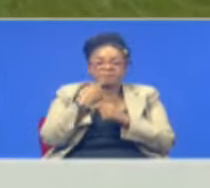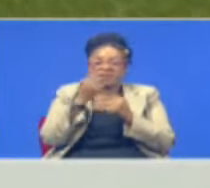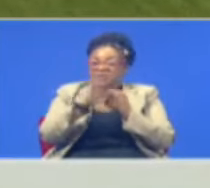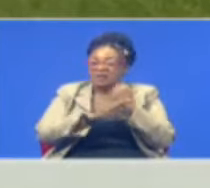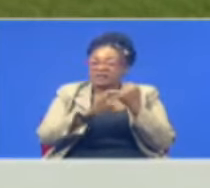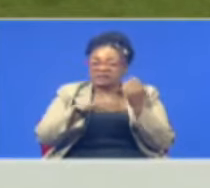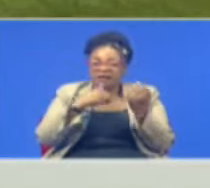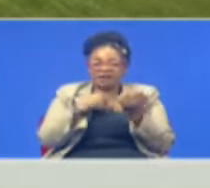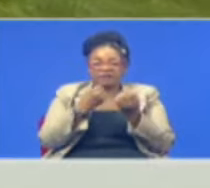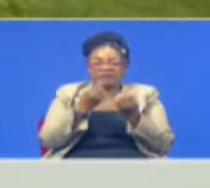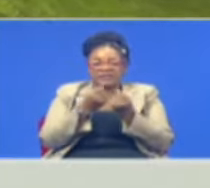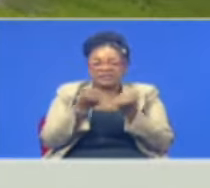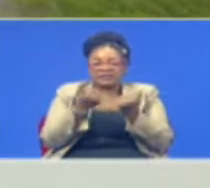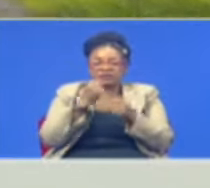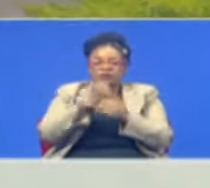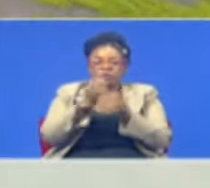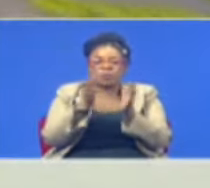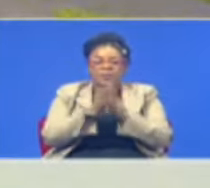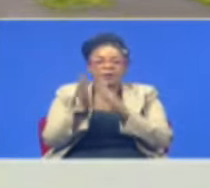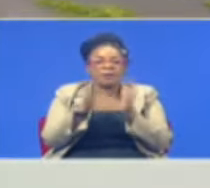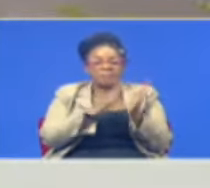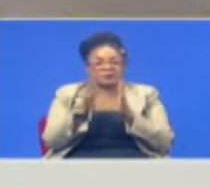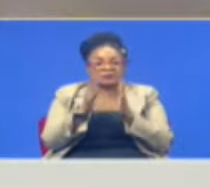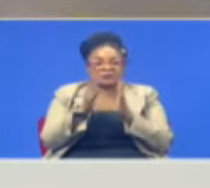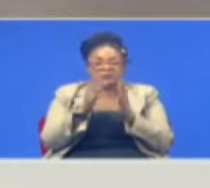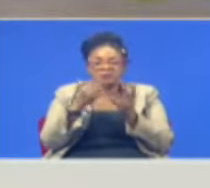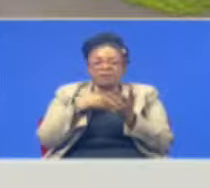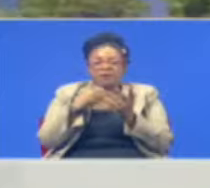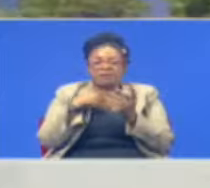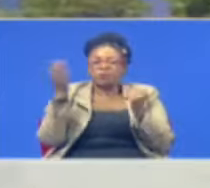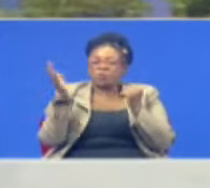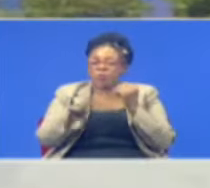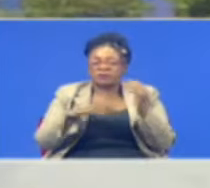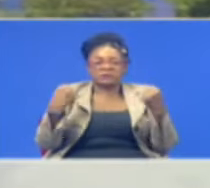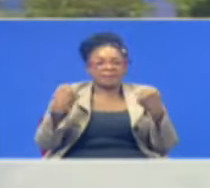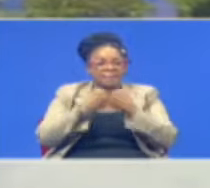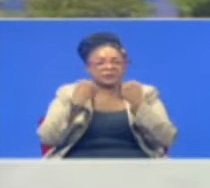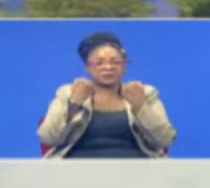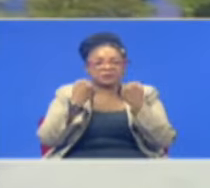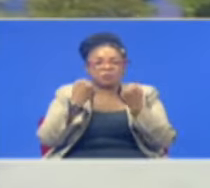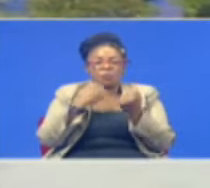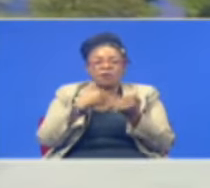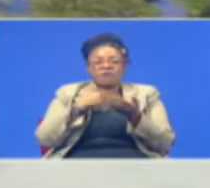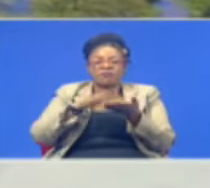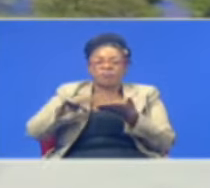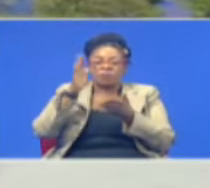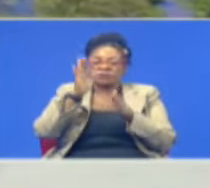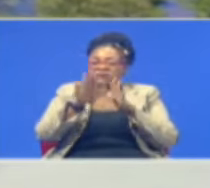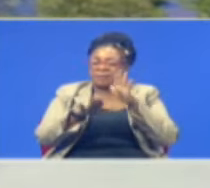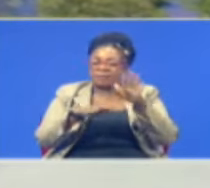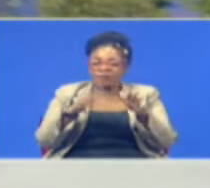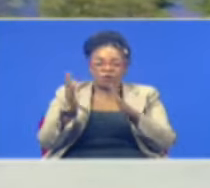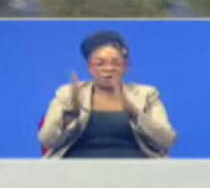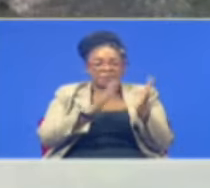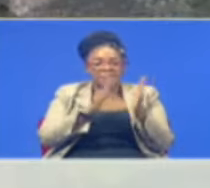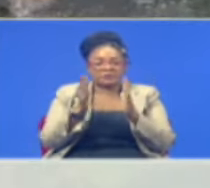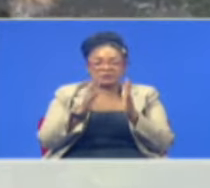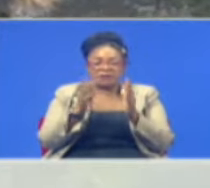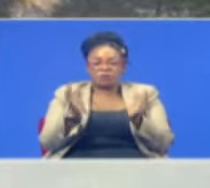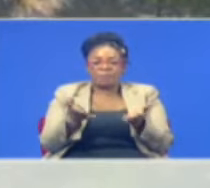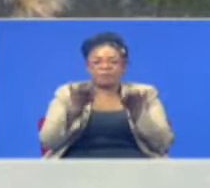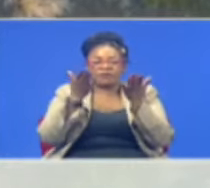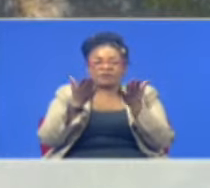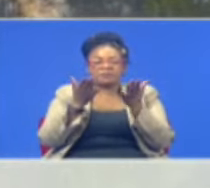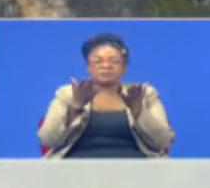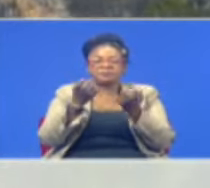to do with climate change, it has suffered some of the worst impacts and will be taking more steps towards climate-proofing its economy.